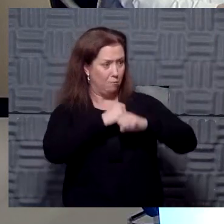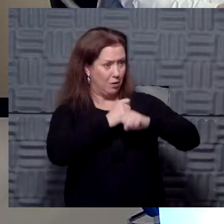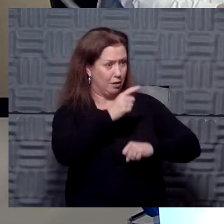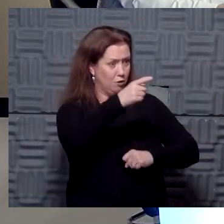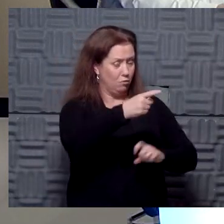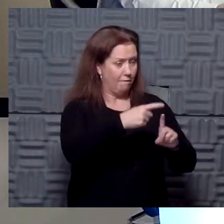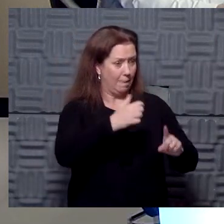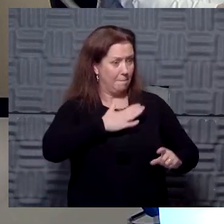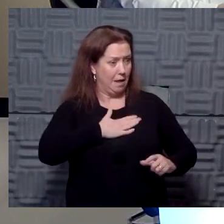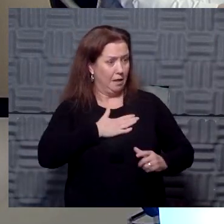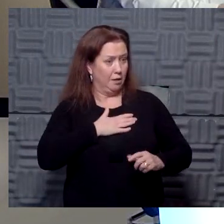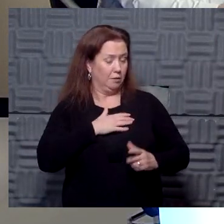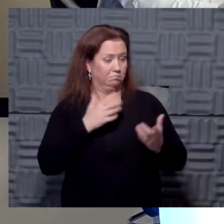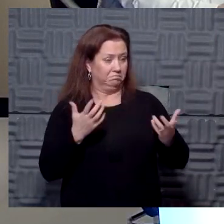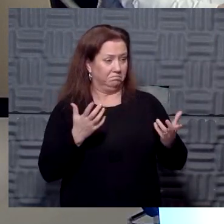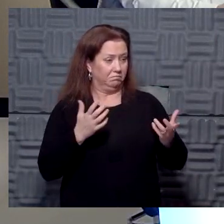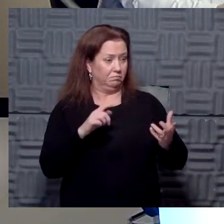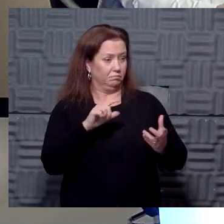you from my